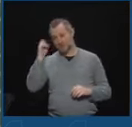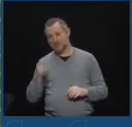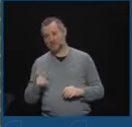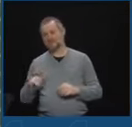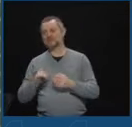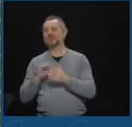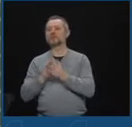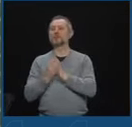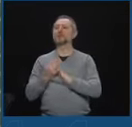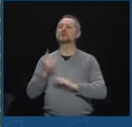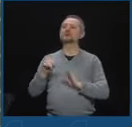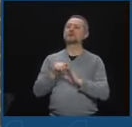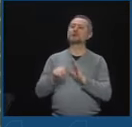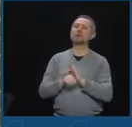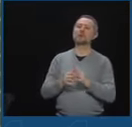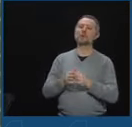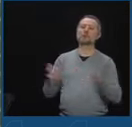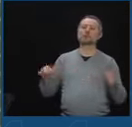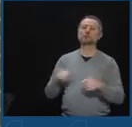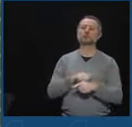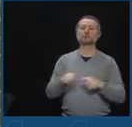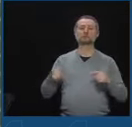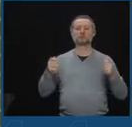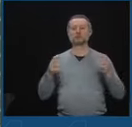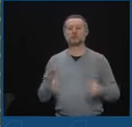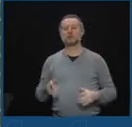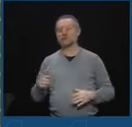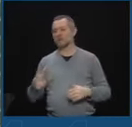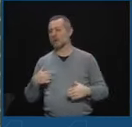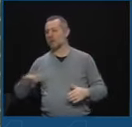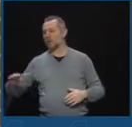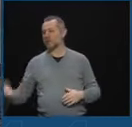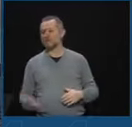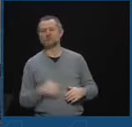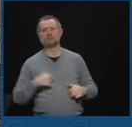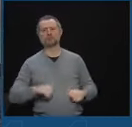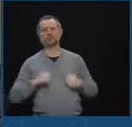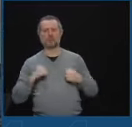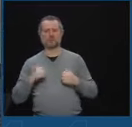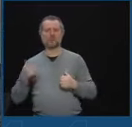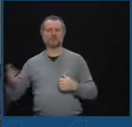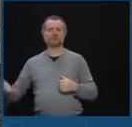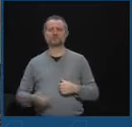statewide training director. So I welcome with much pride, Jerome Brown.